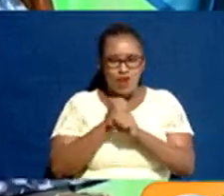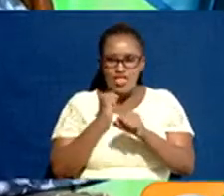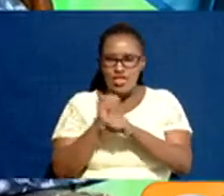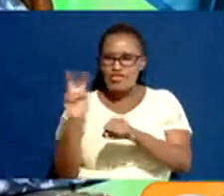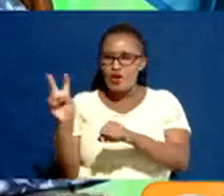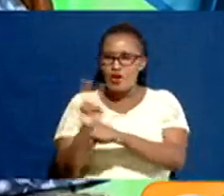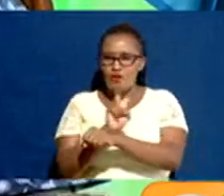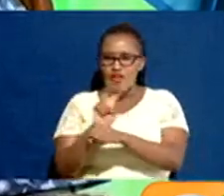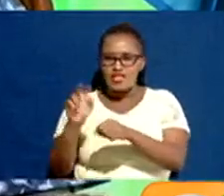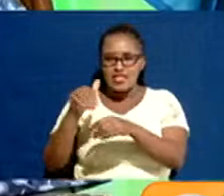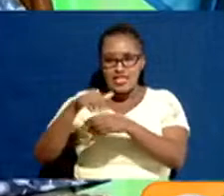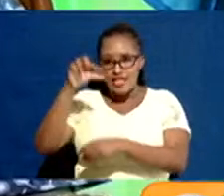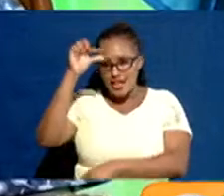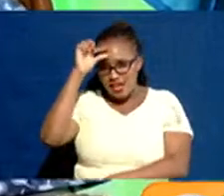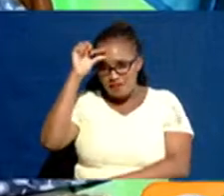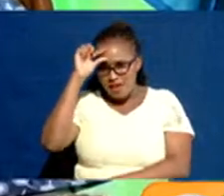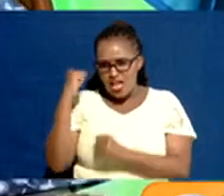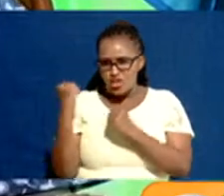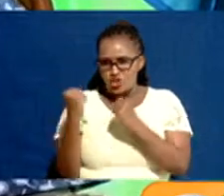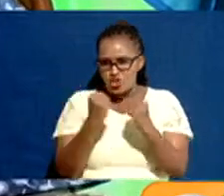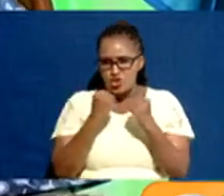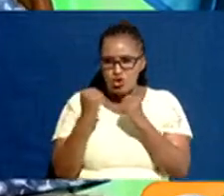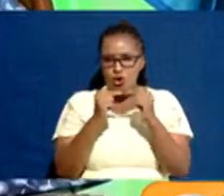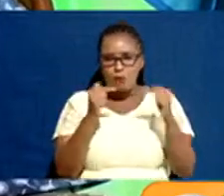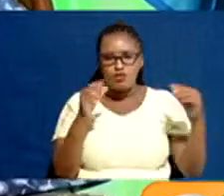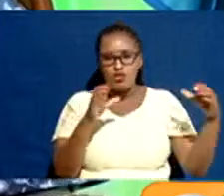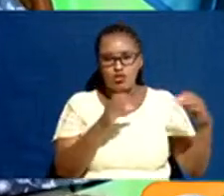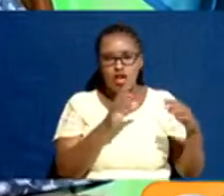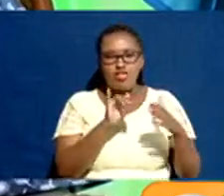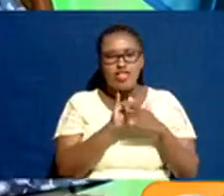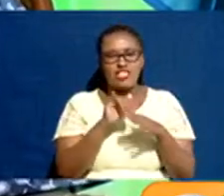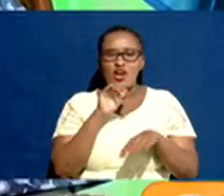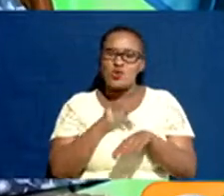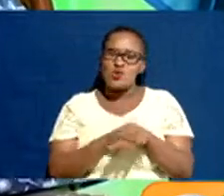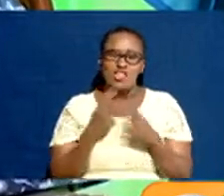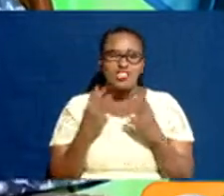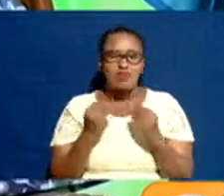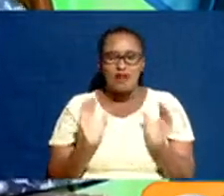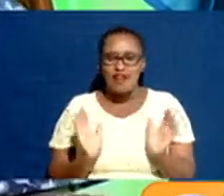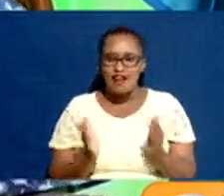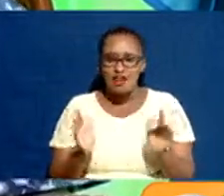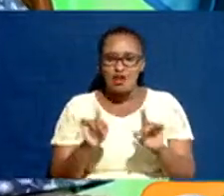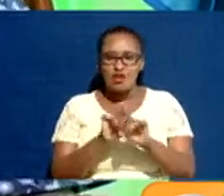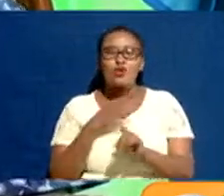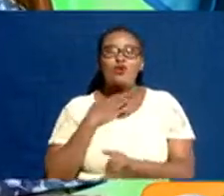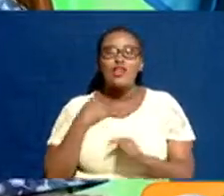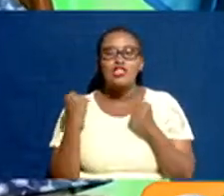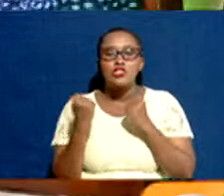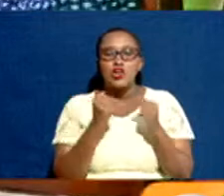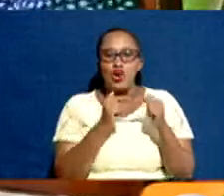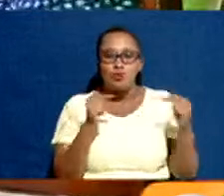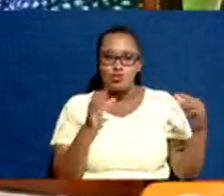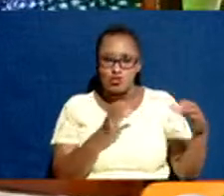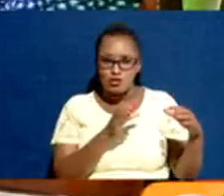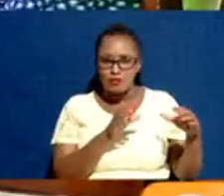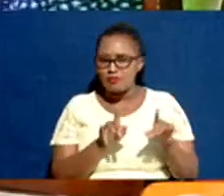of a government. A strong opposition is a good thing for any country. On that, and we want a strong opposition. On that